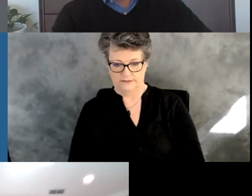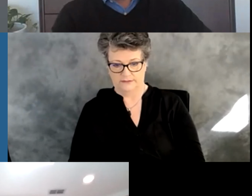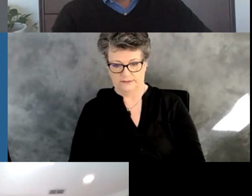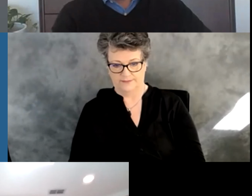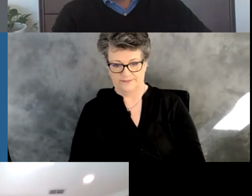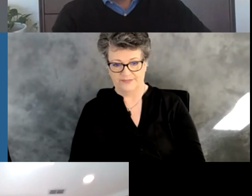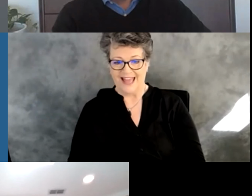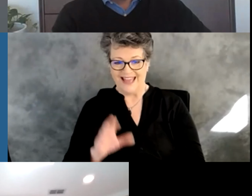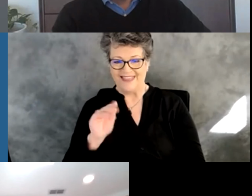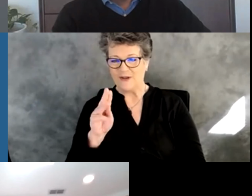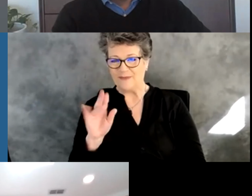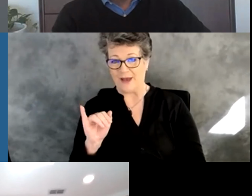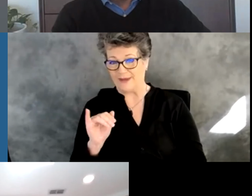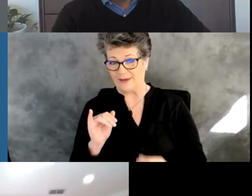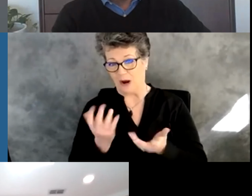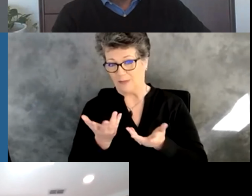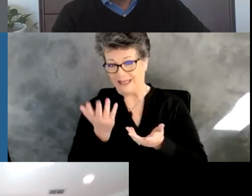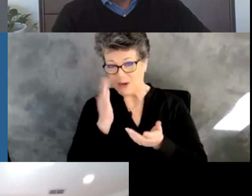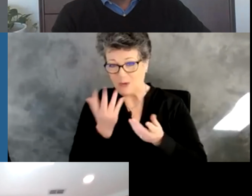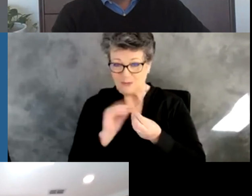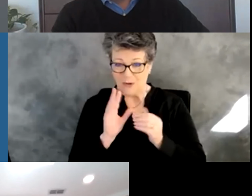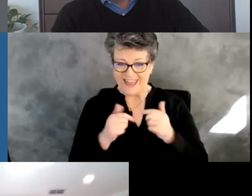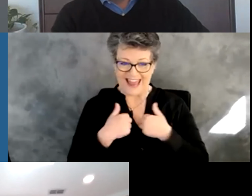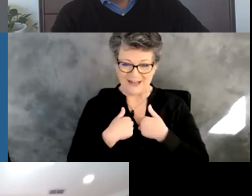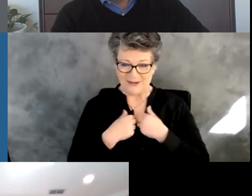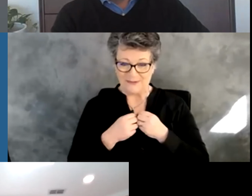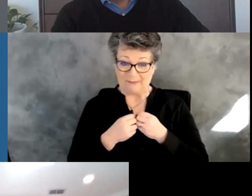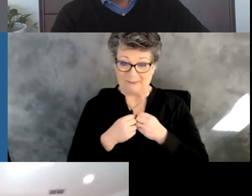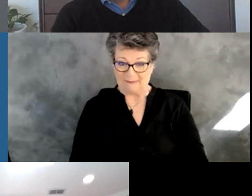I think Bambi probably knows a lot more about that than I do.